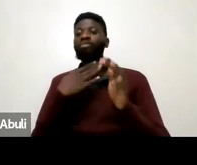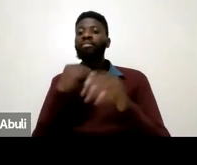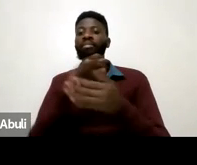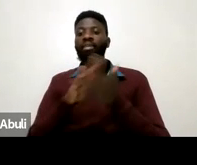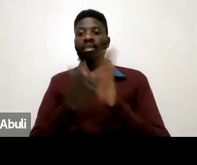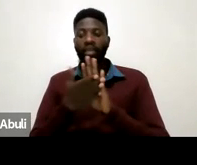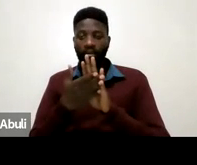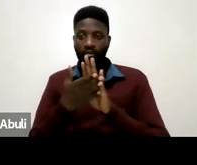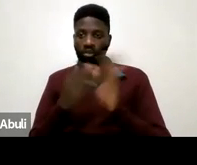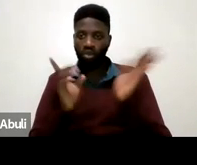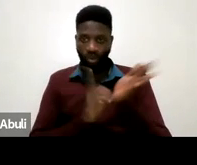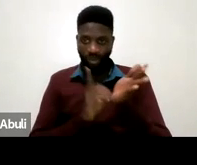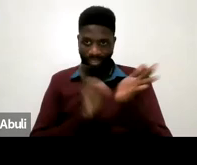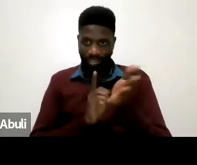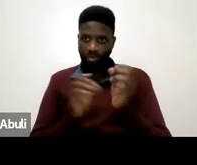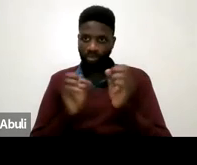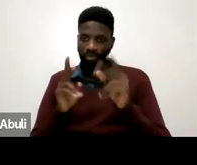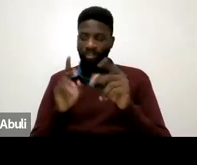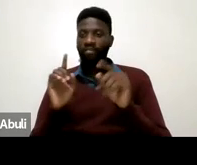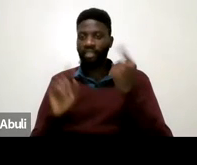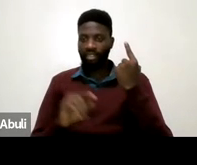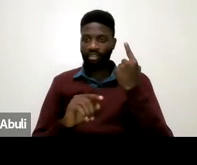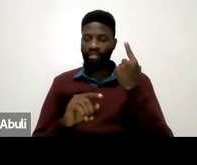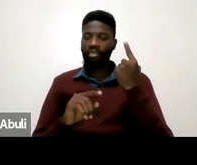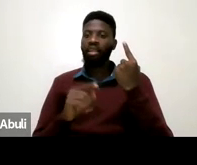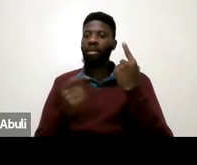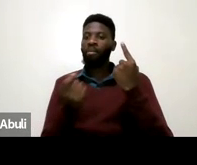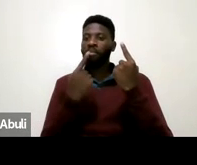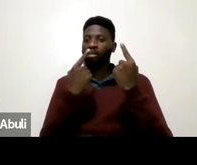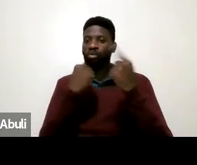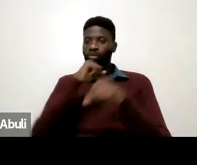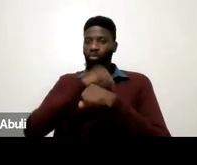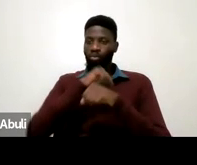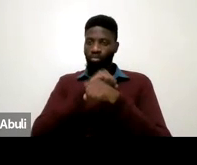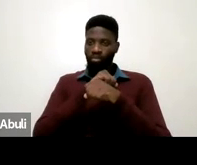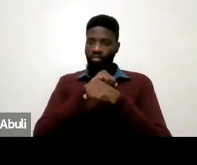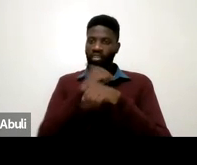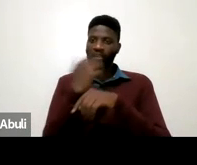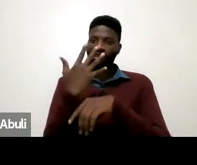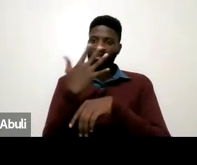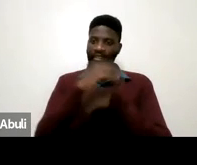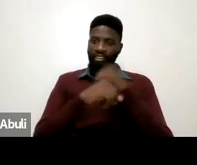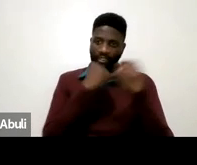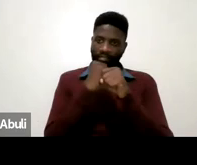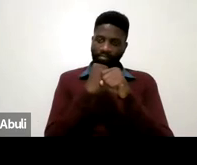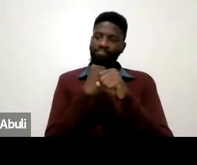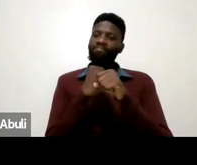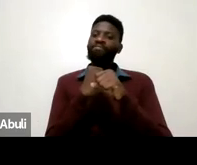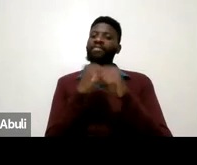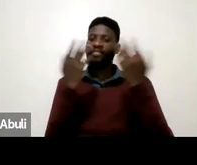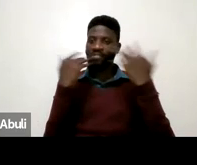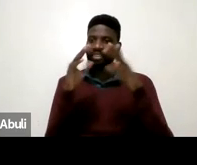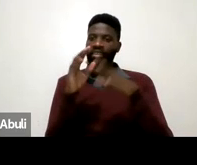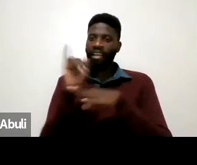it requires that you go to medical school for 5 years, and of course do some internship until you become a full-fledged doctor, and you can